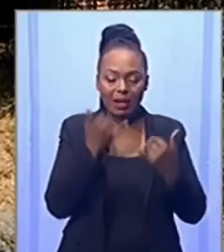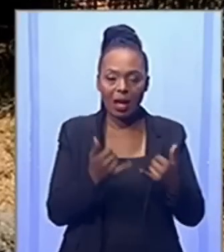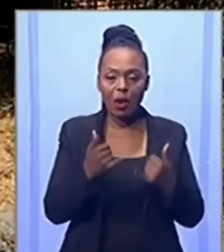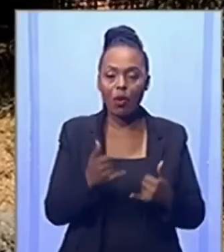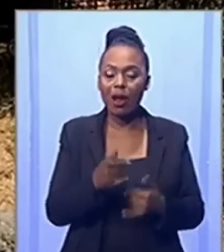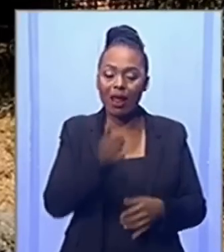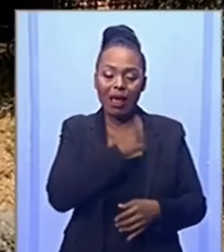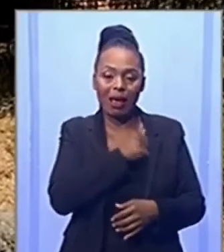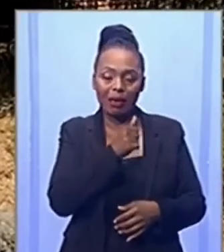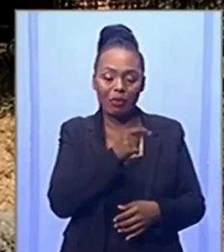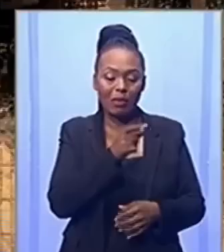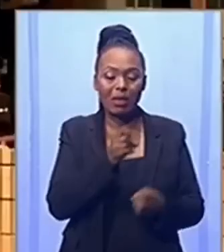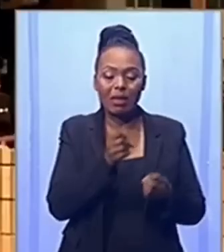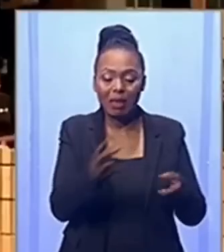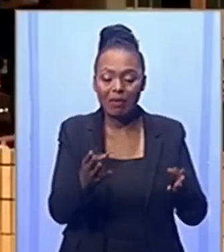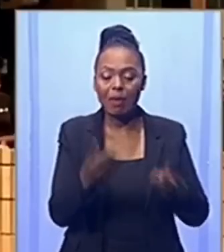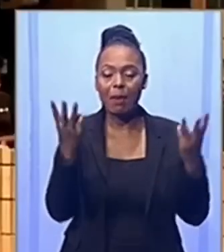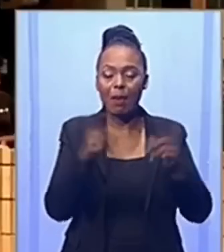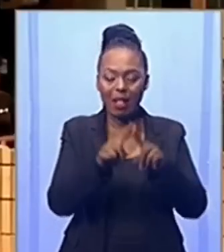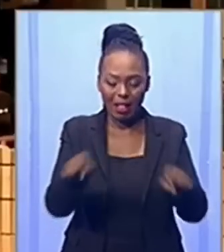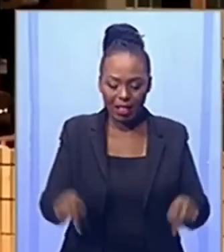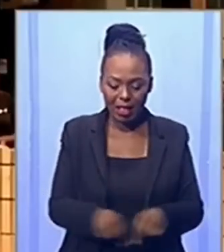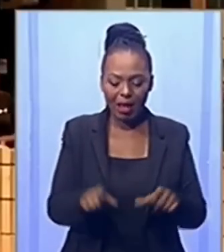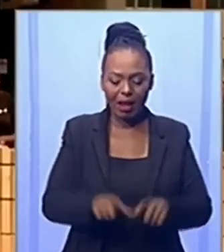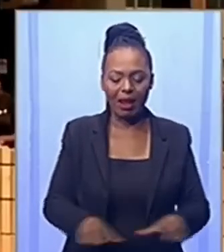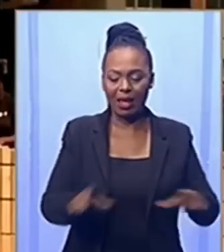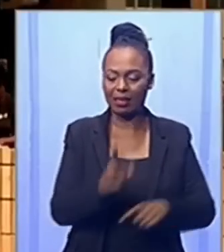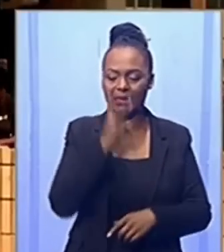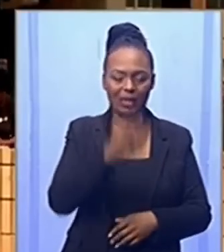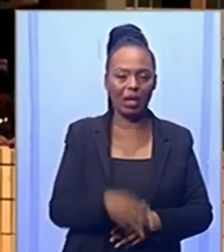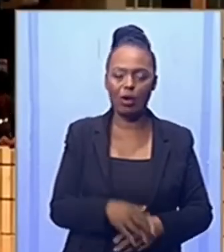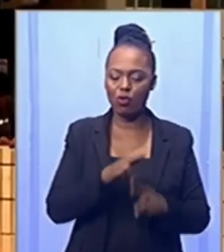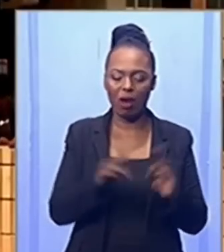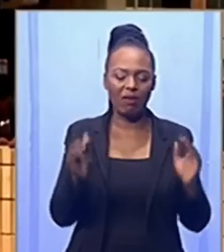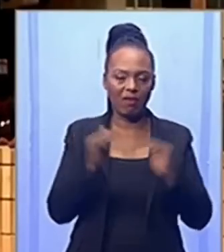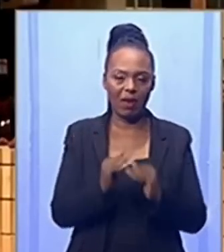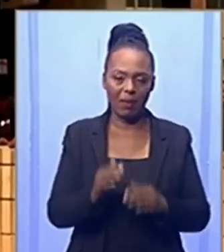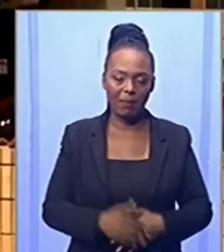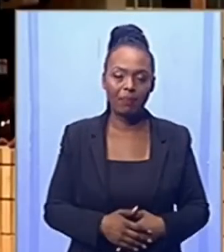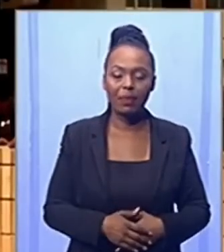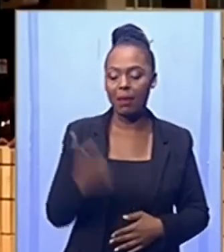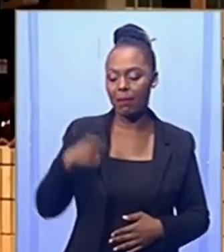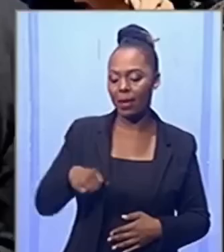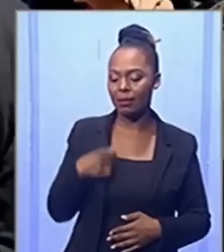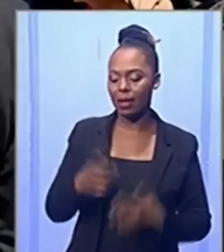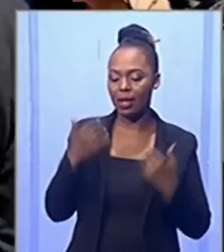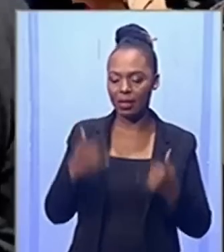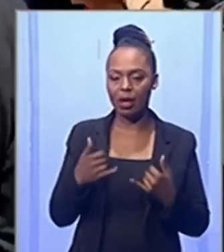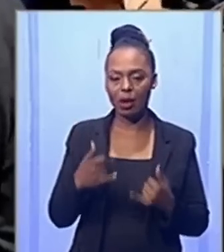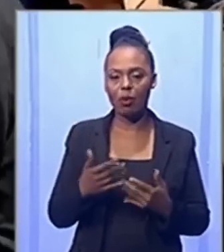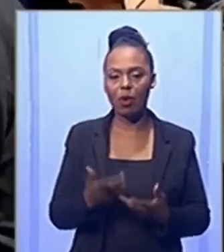batho re ba ise dibakeng tsa mfuta ono. Masepala o bone taelo ya kgotlatshekelo e thibelang baagi go tswala